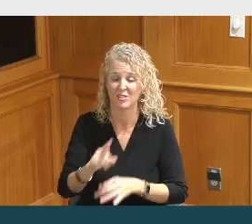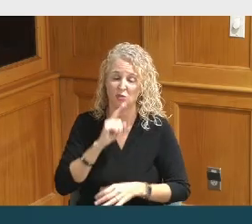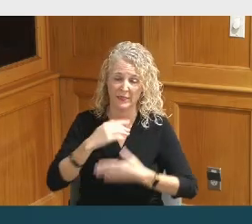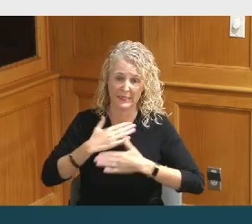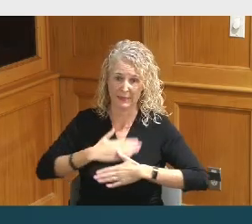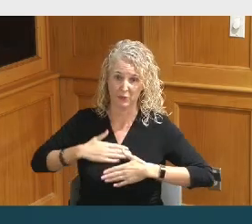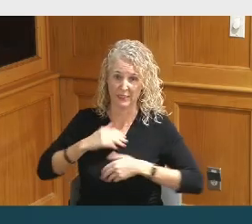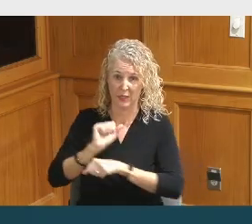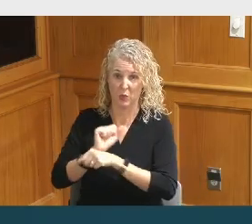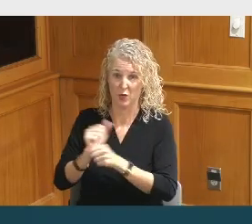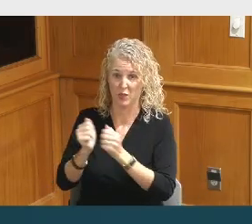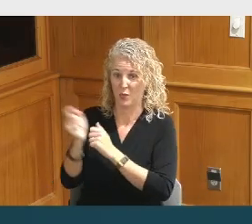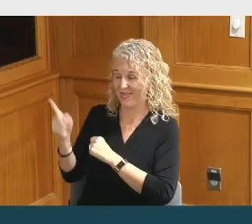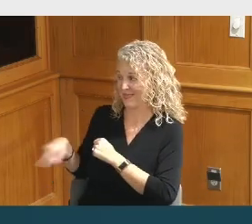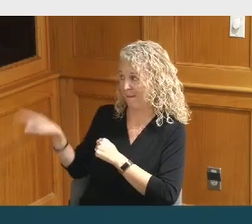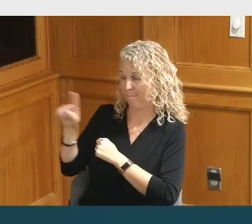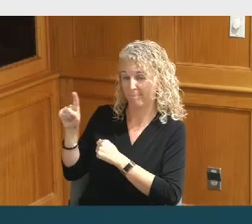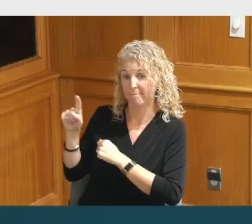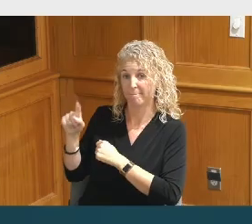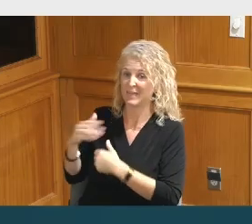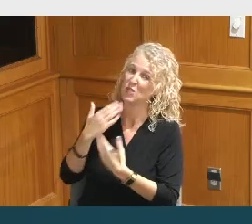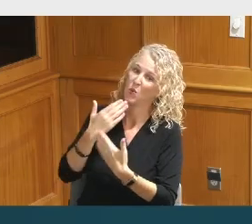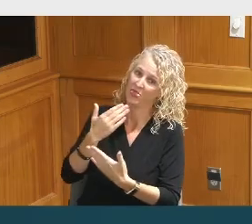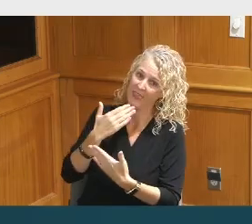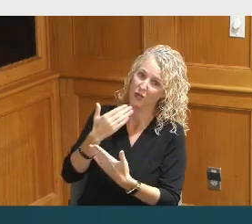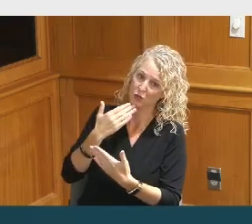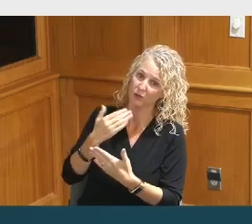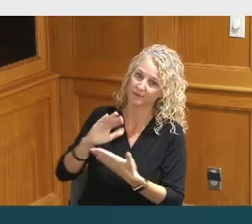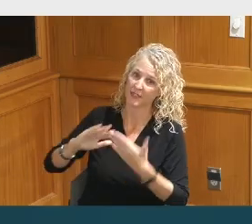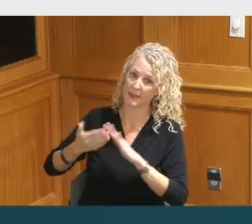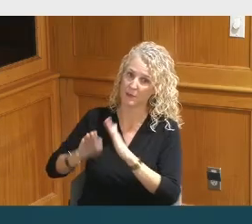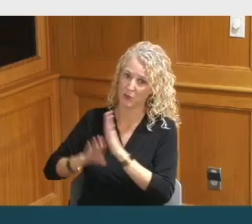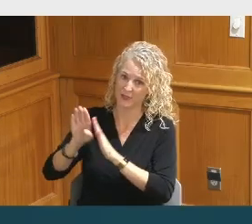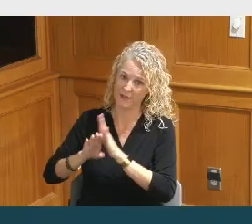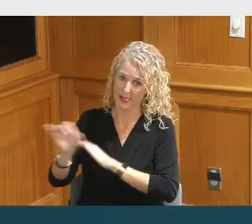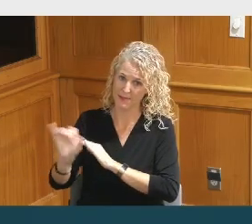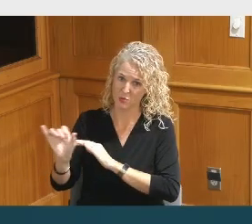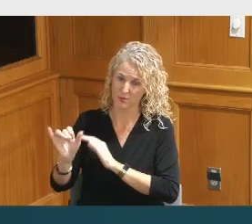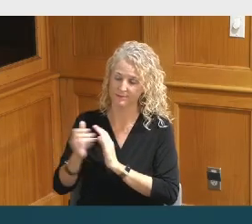us to get these moving as fast as possible. So thank you to Community Development.